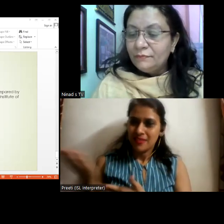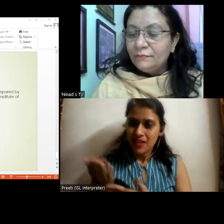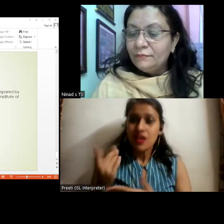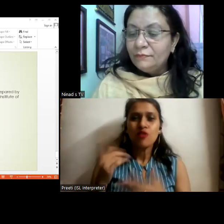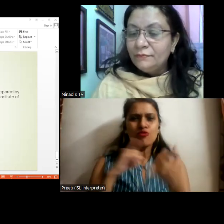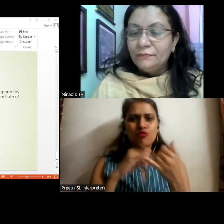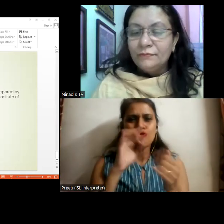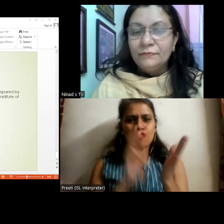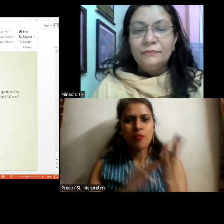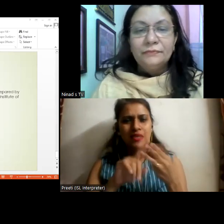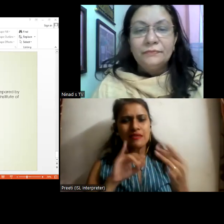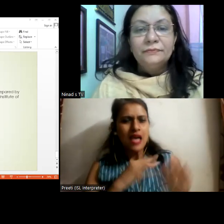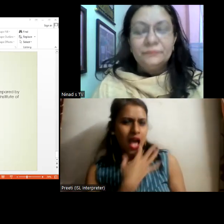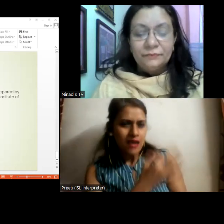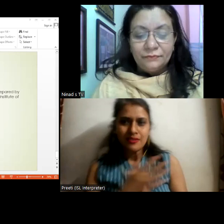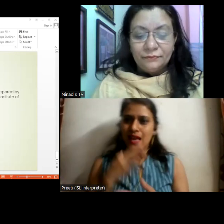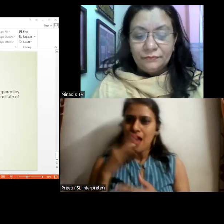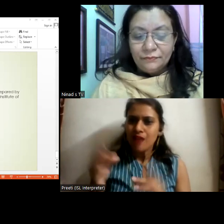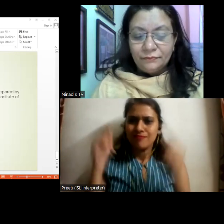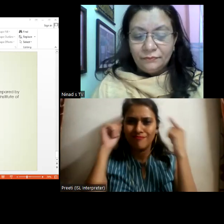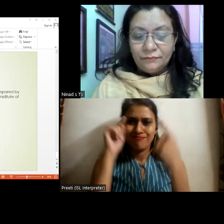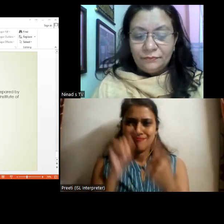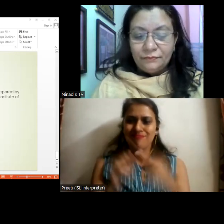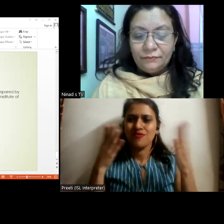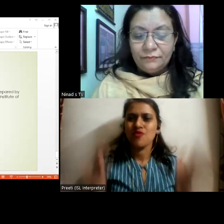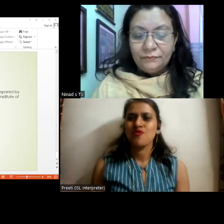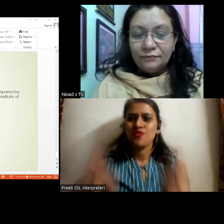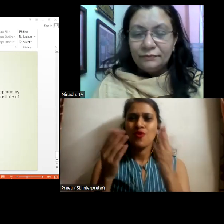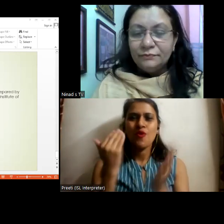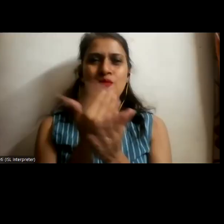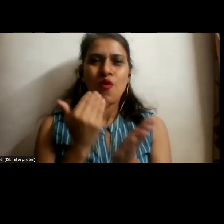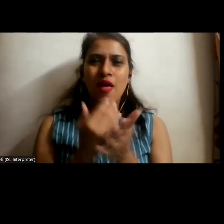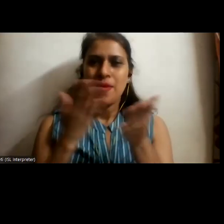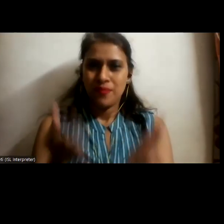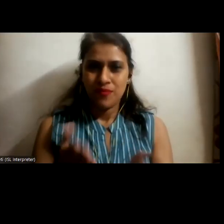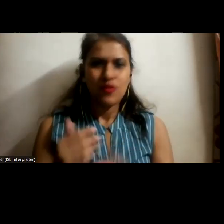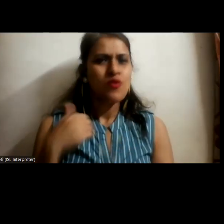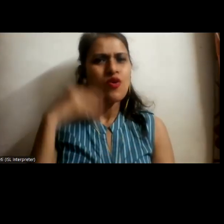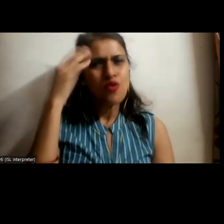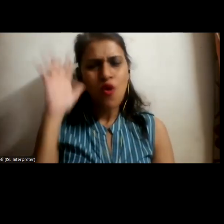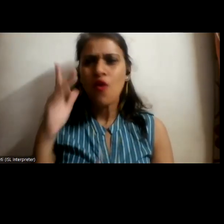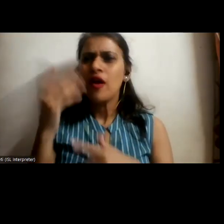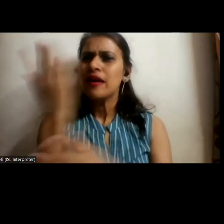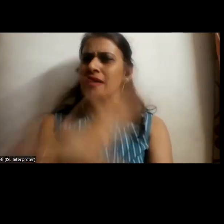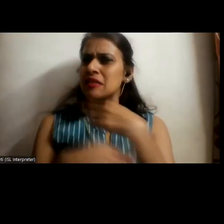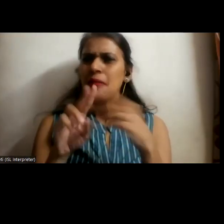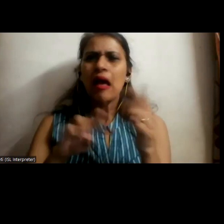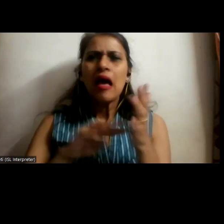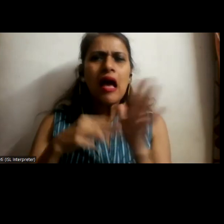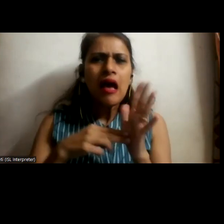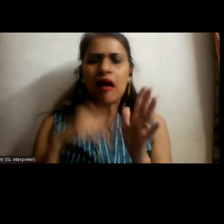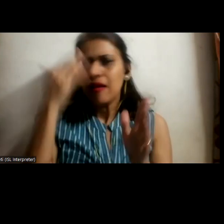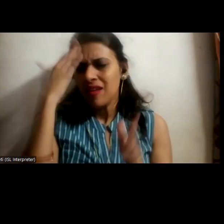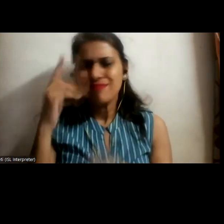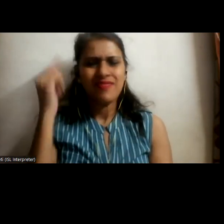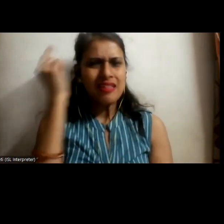is disability is a subject that as a student we have never studied. We don't know disability as a subject and we have never been taught of